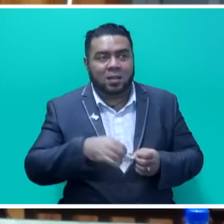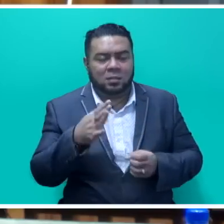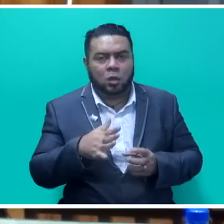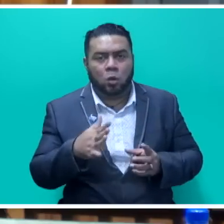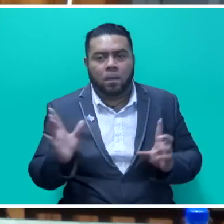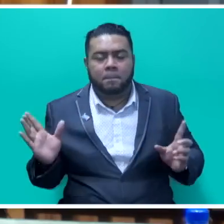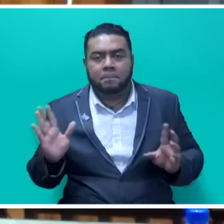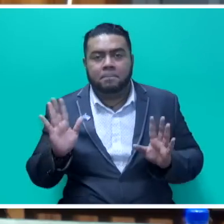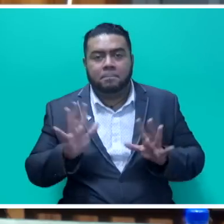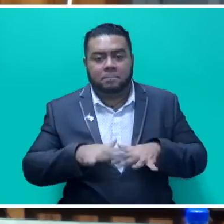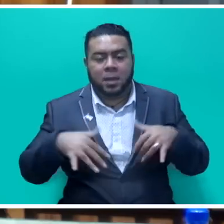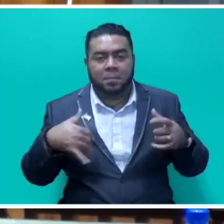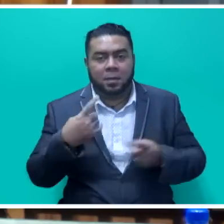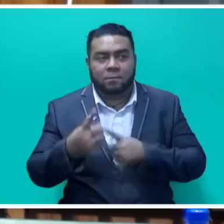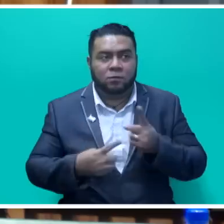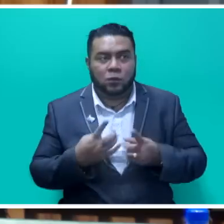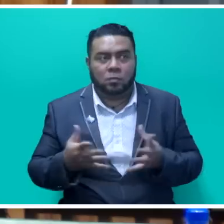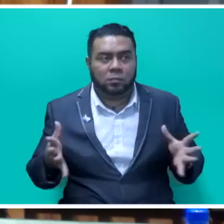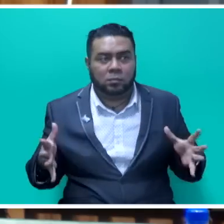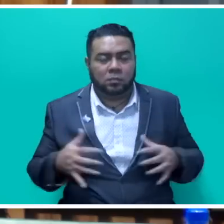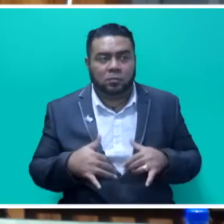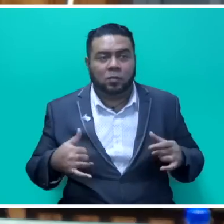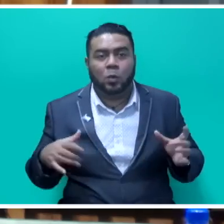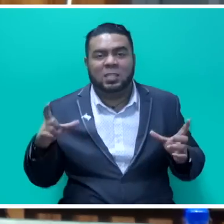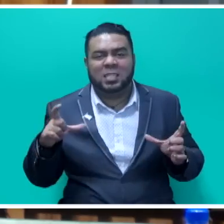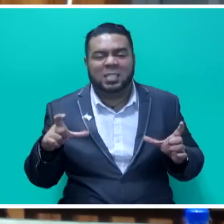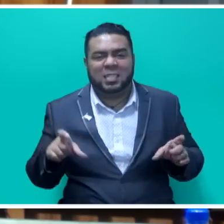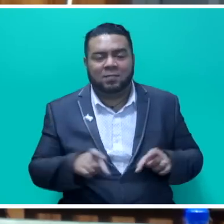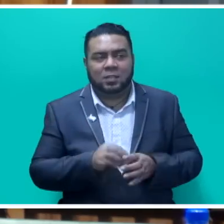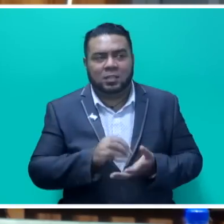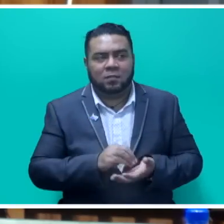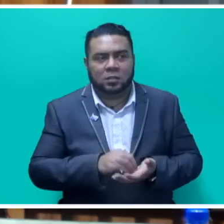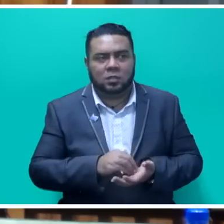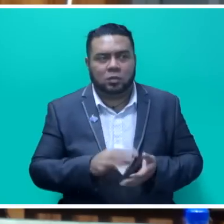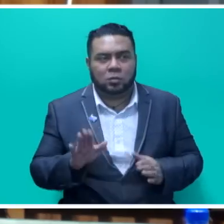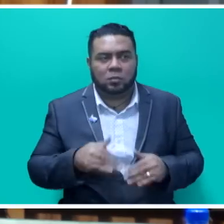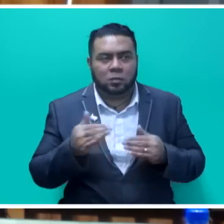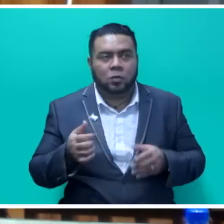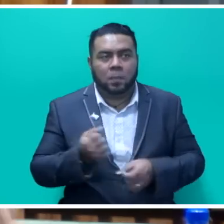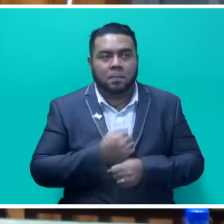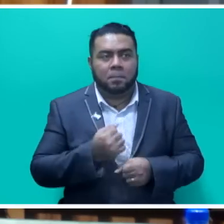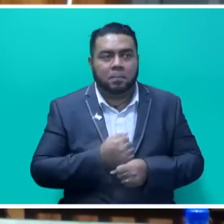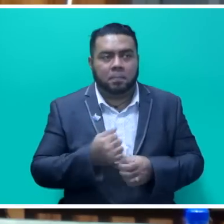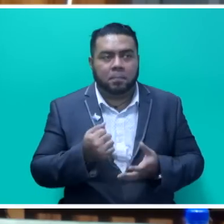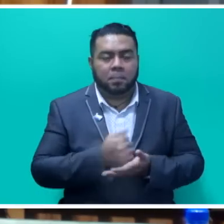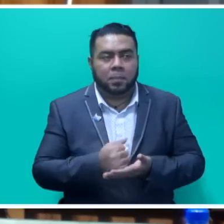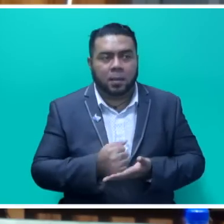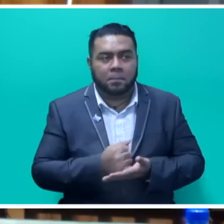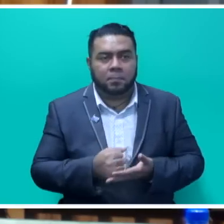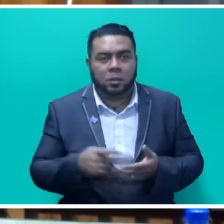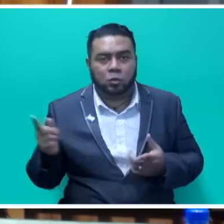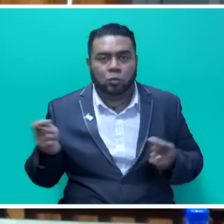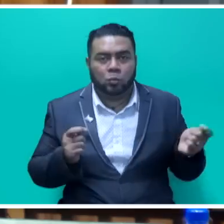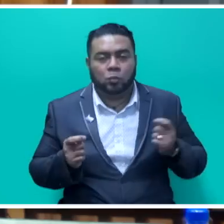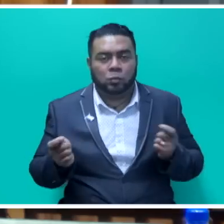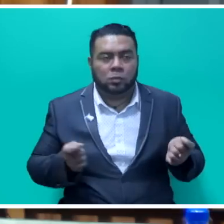around the country just for the sake of it, where civil servants are told to attend to make up the numbers, to pull wool over